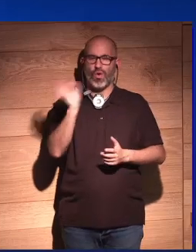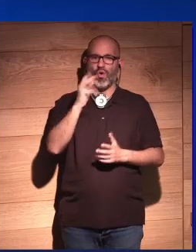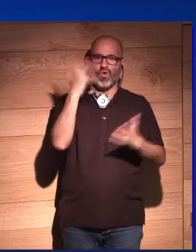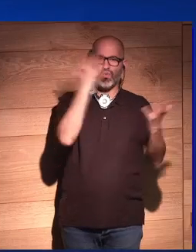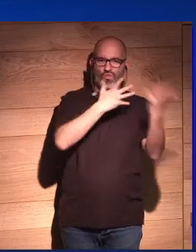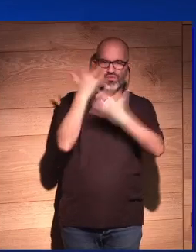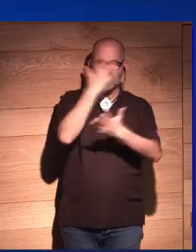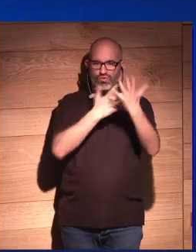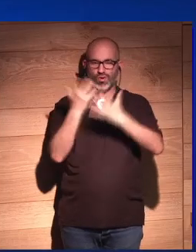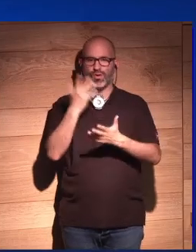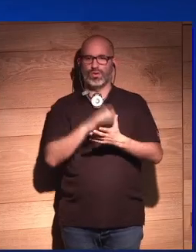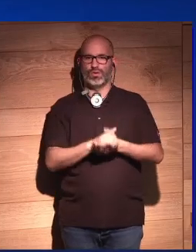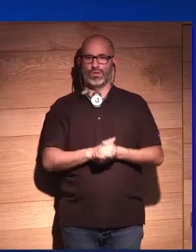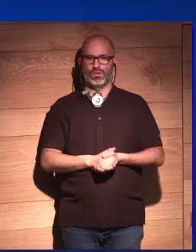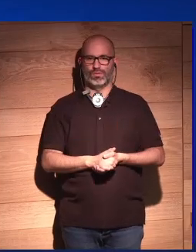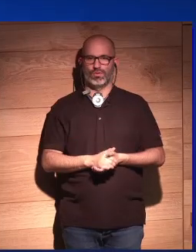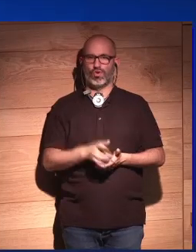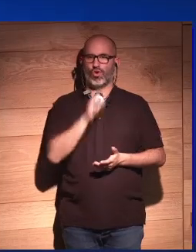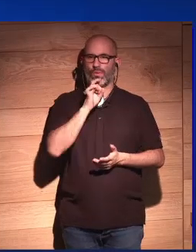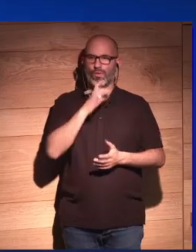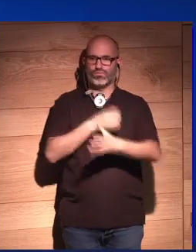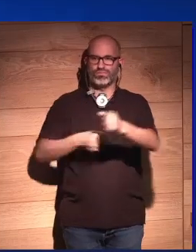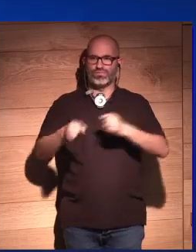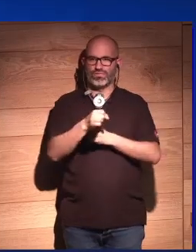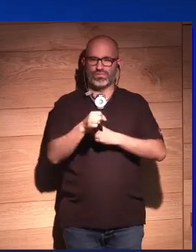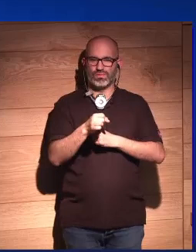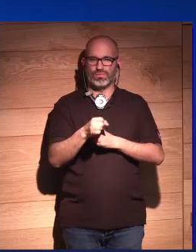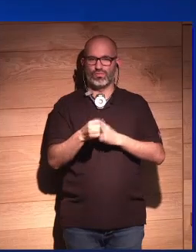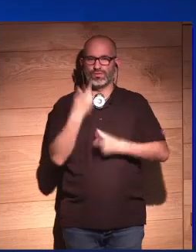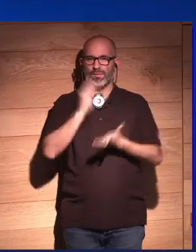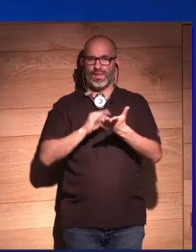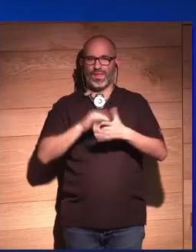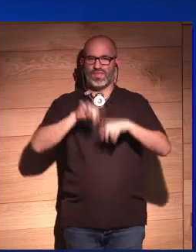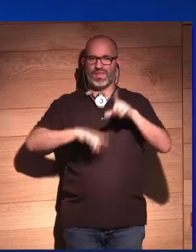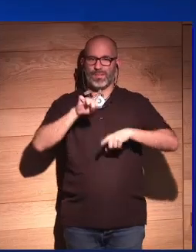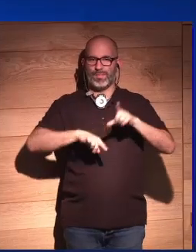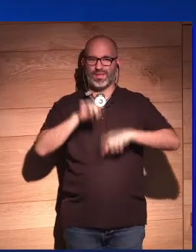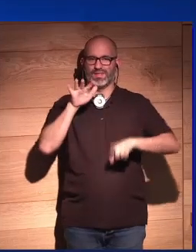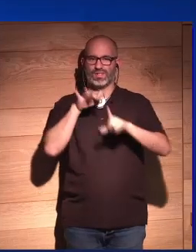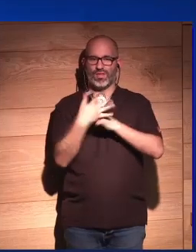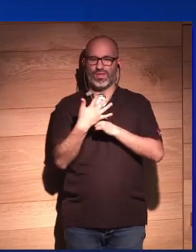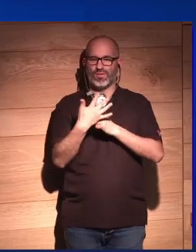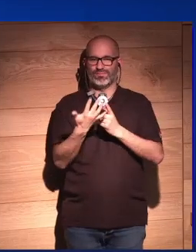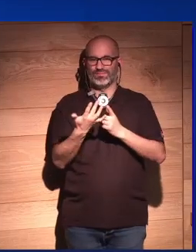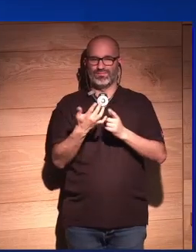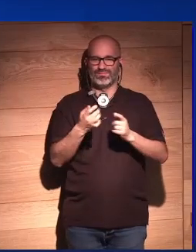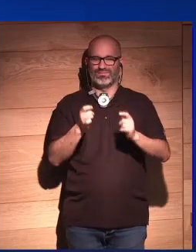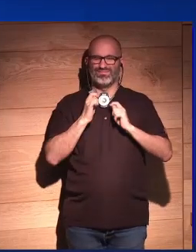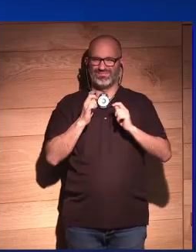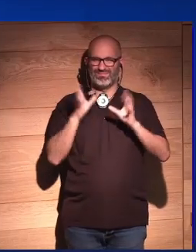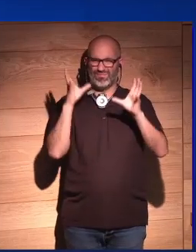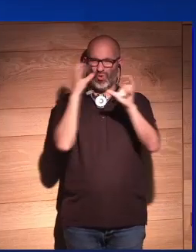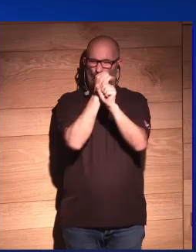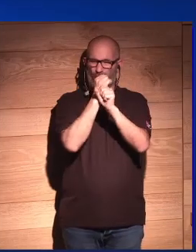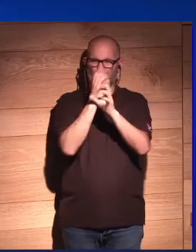you know, how the gray zones of that situation. I got more of an understanding of